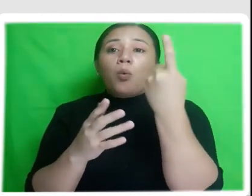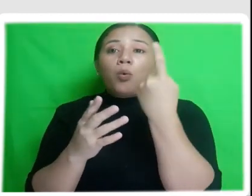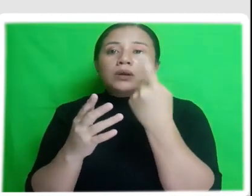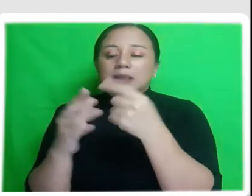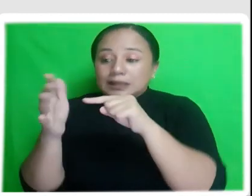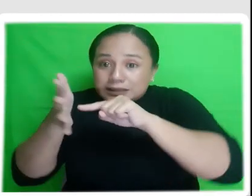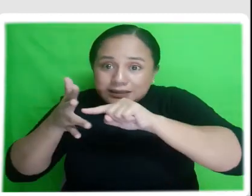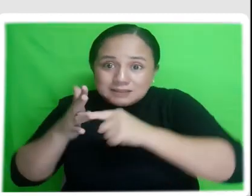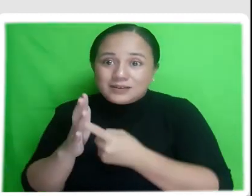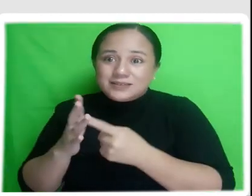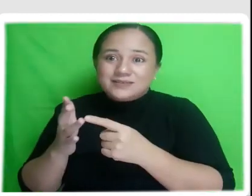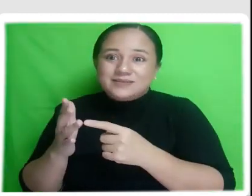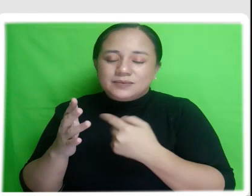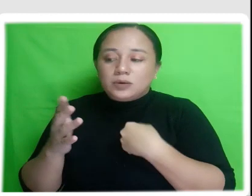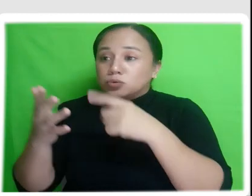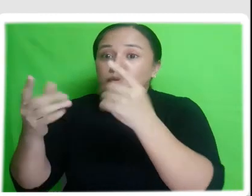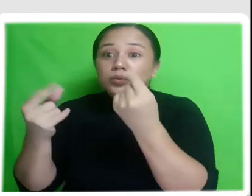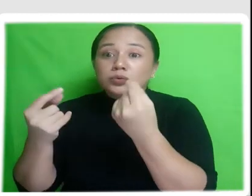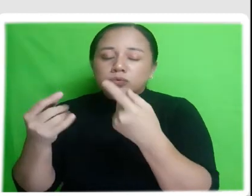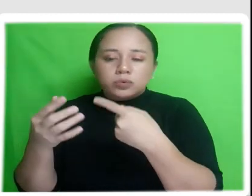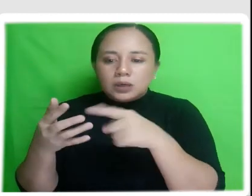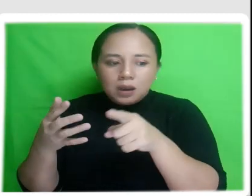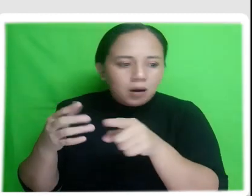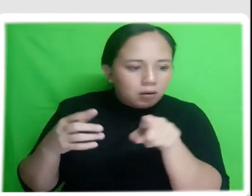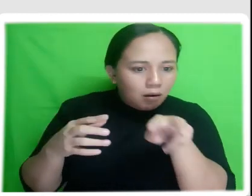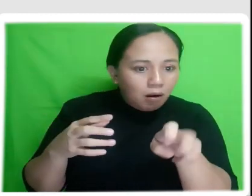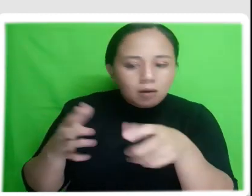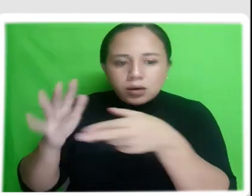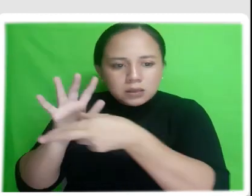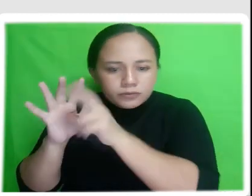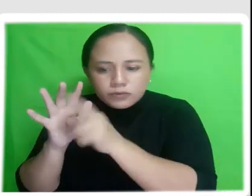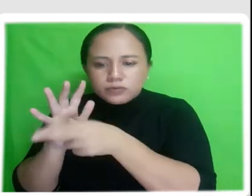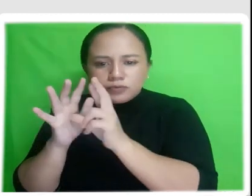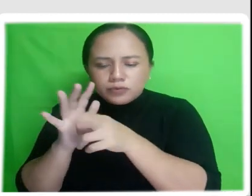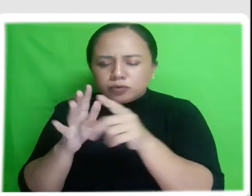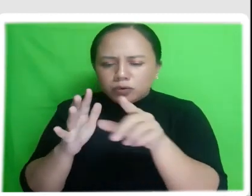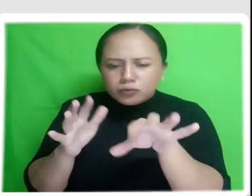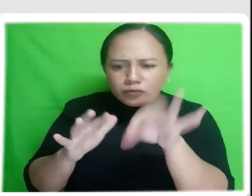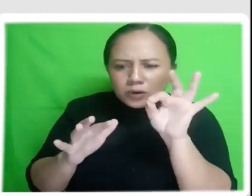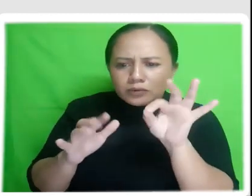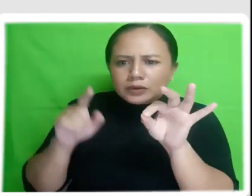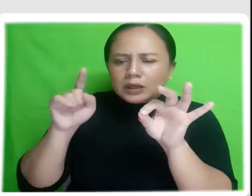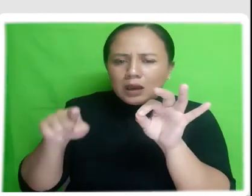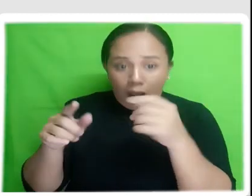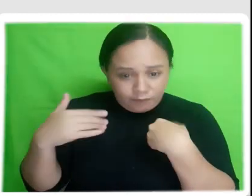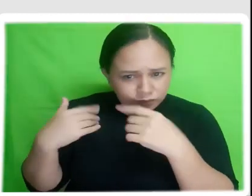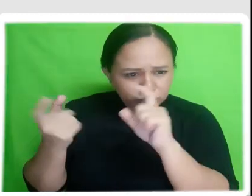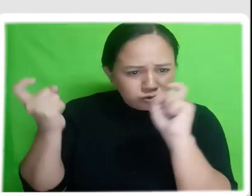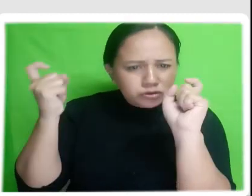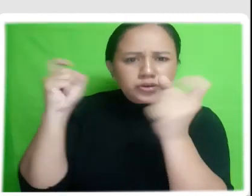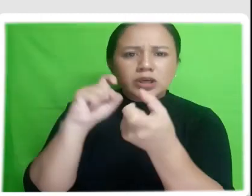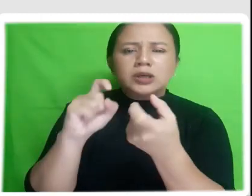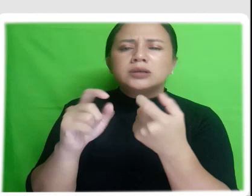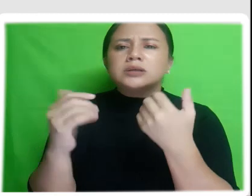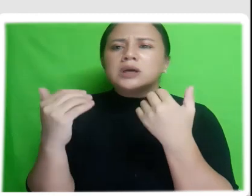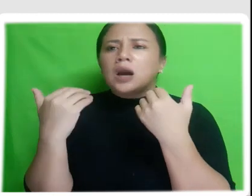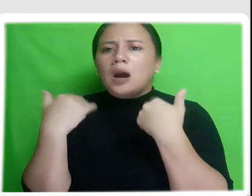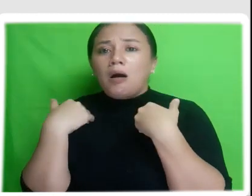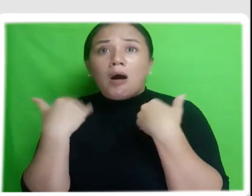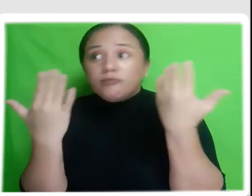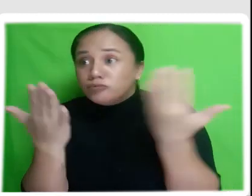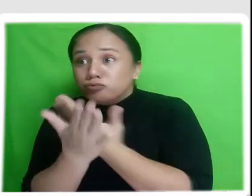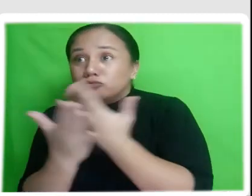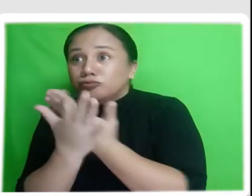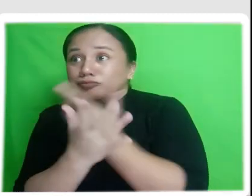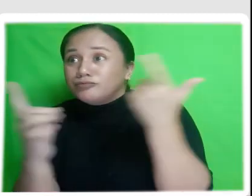meaning from time to time, you will review this and find out, has anything changed? Have new motives been added? Have